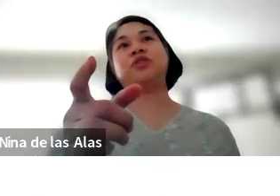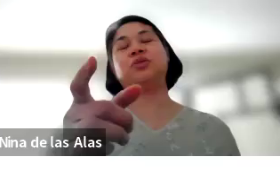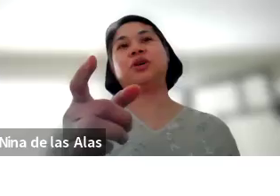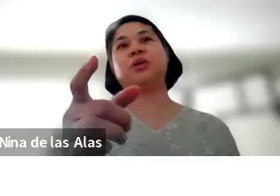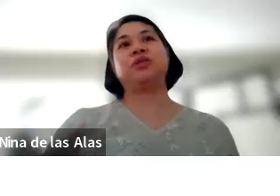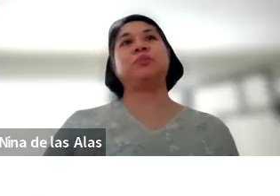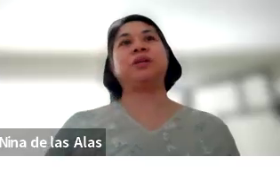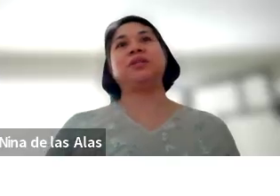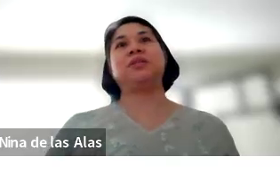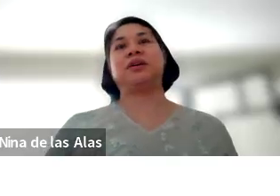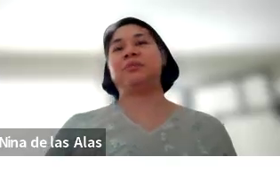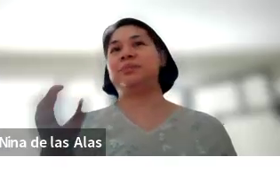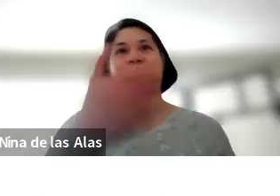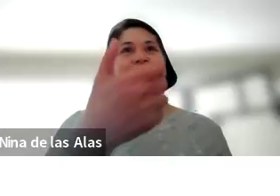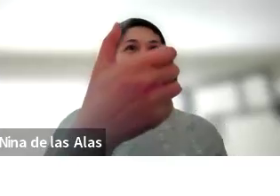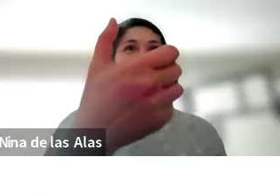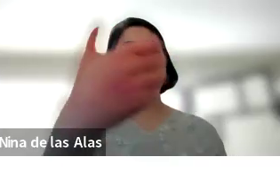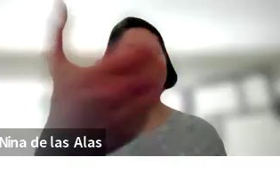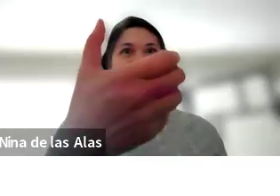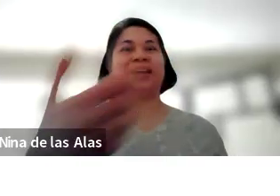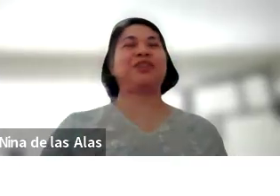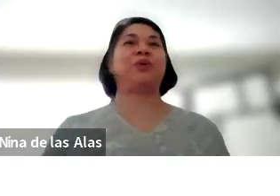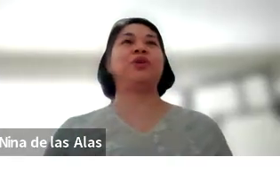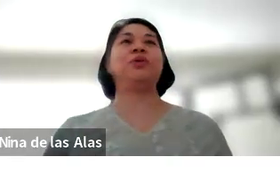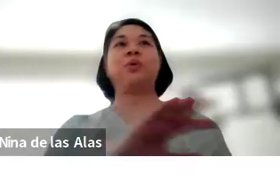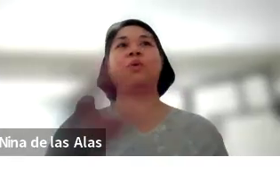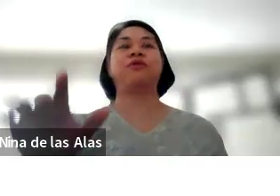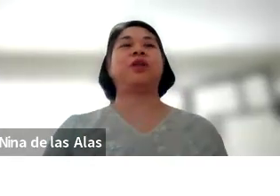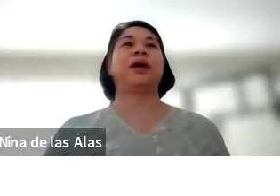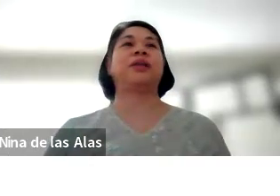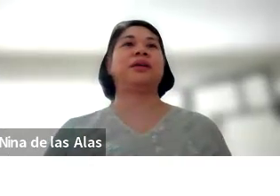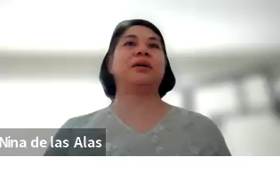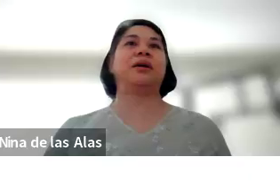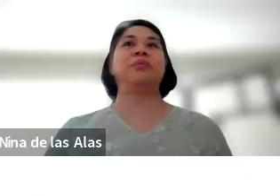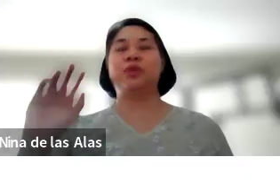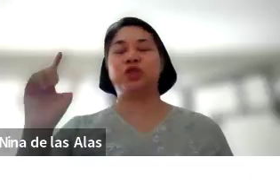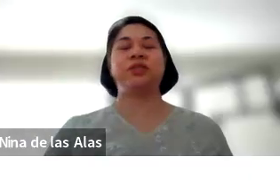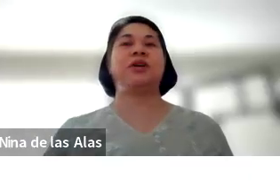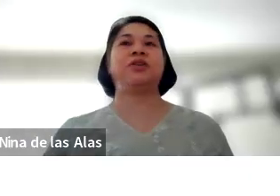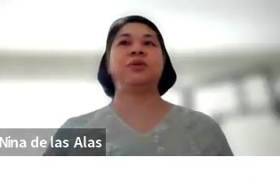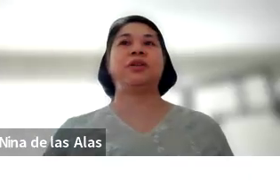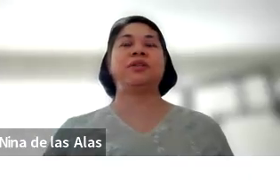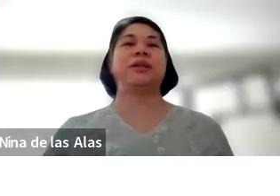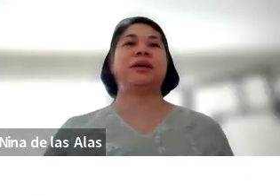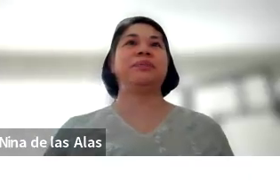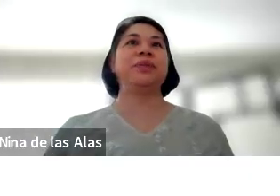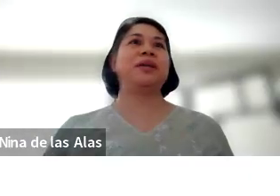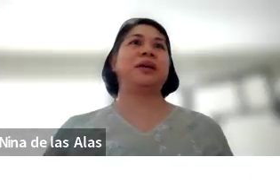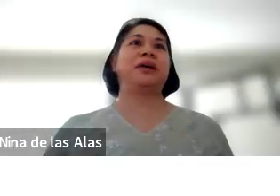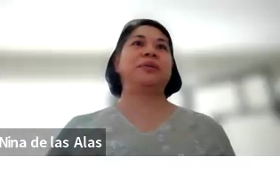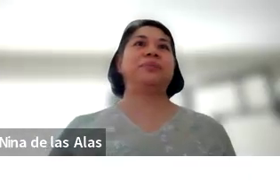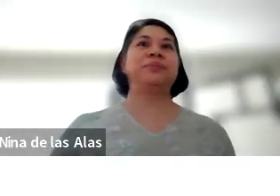another way to do so. So please set up your phone, take that QR code, or follow that link, which you'll see also in the